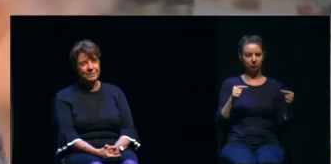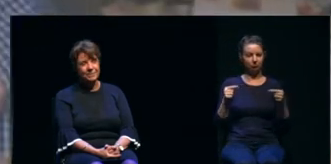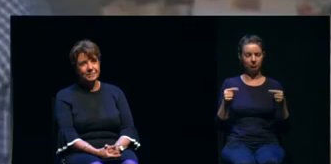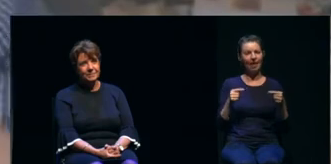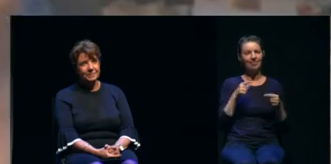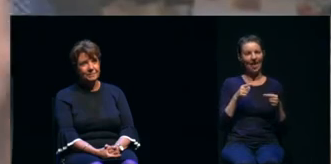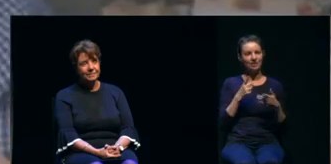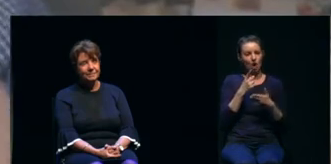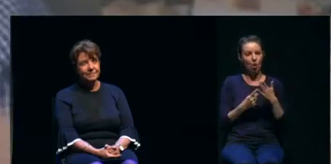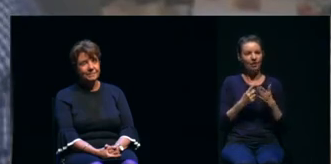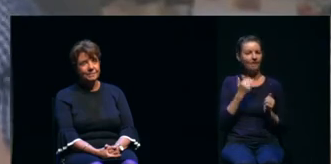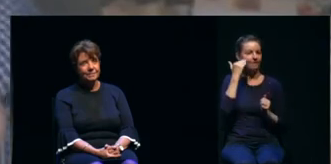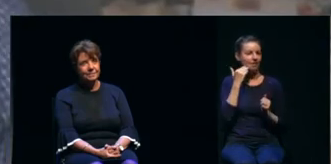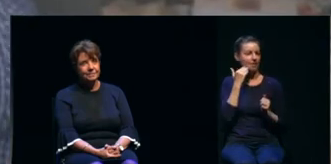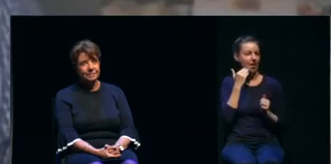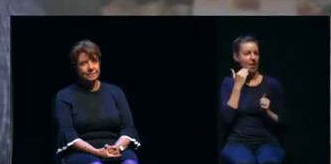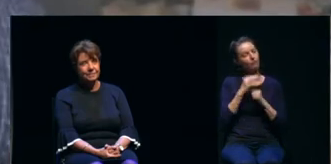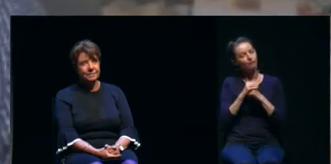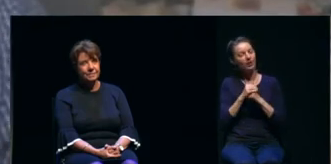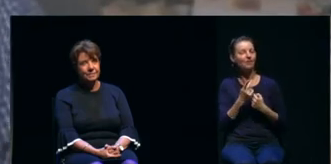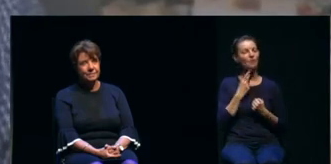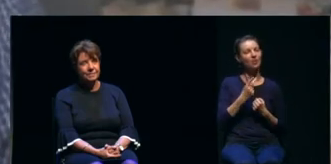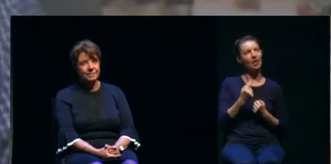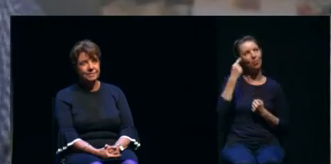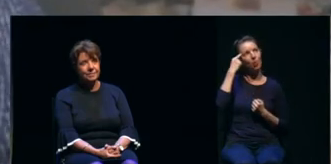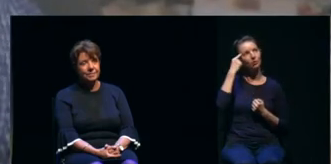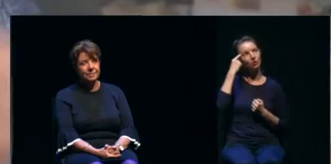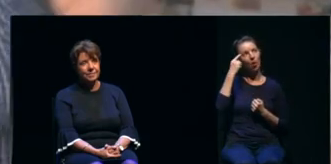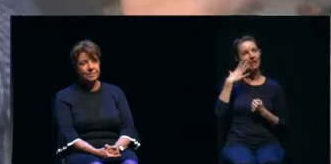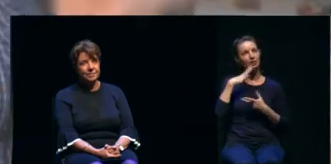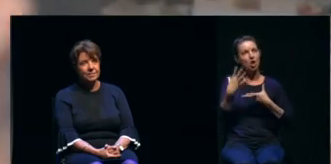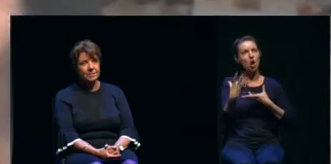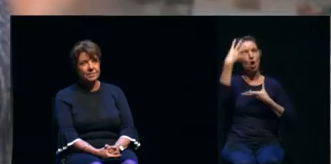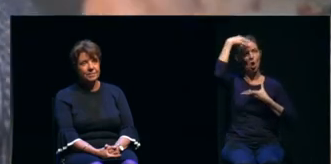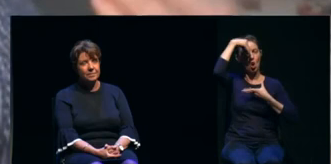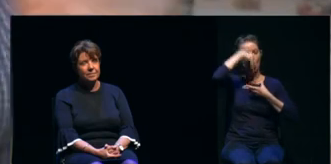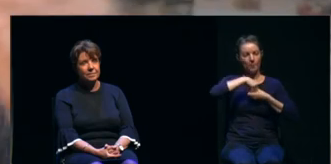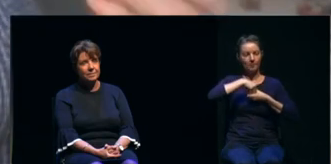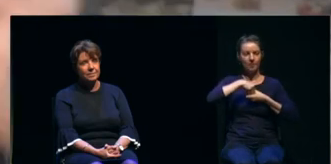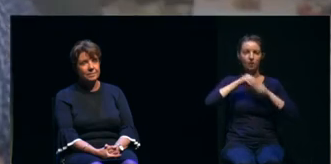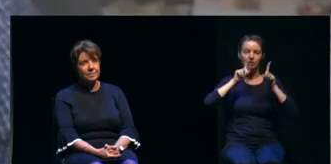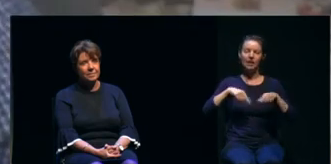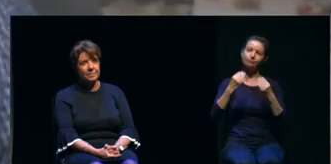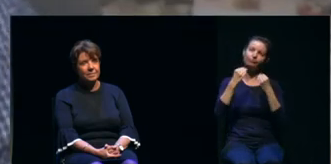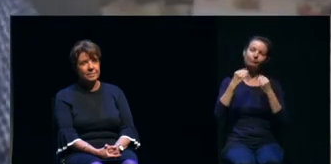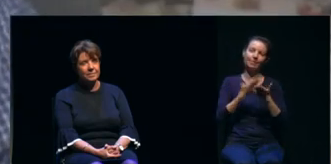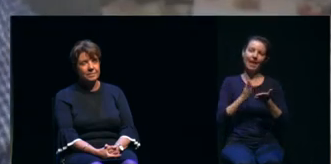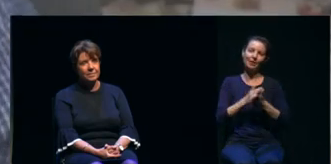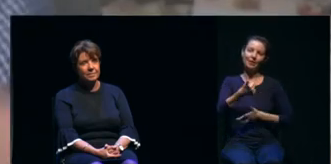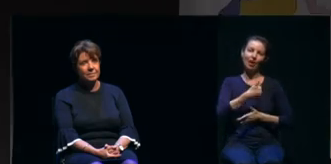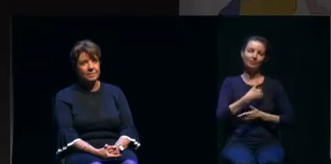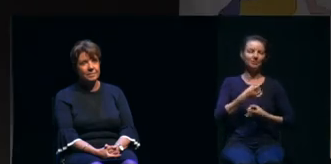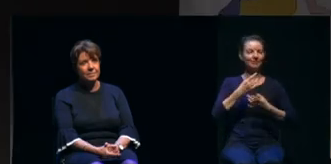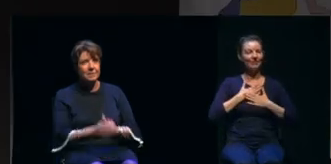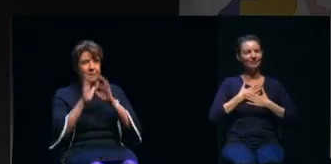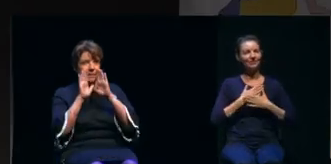was the only female-friendly voice that I could think of. And so I just installed Oprah in my head, and she started to teach me to just be kind to myself. Fantastic.